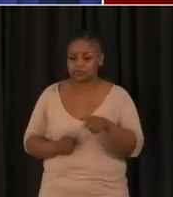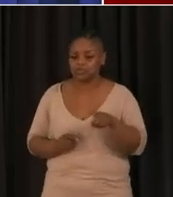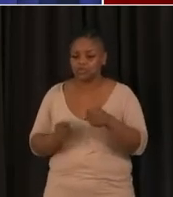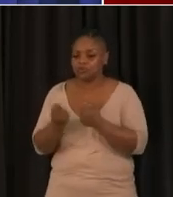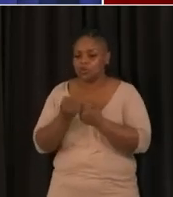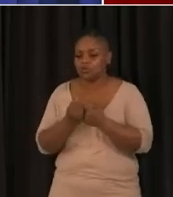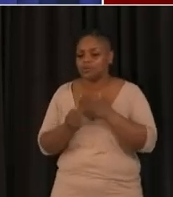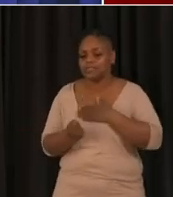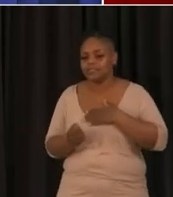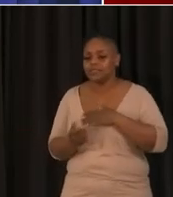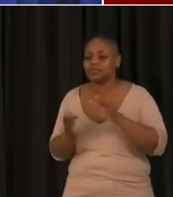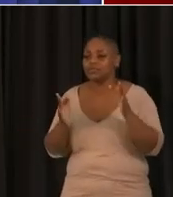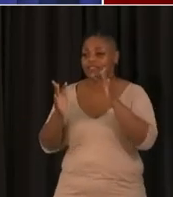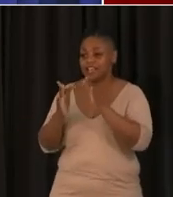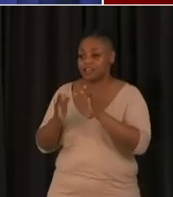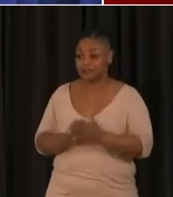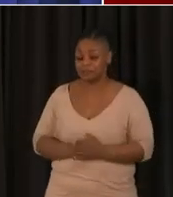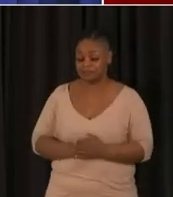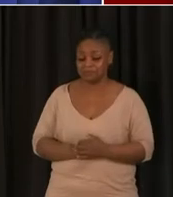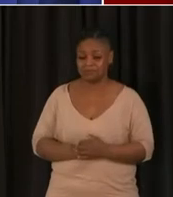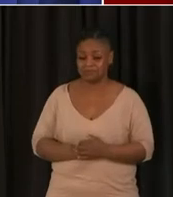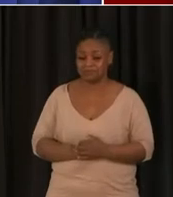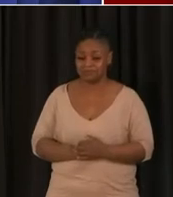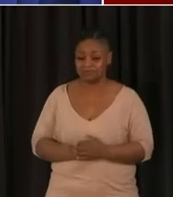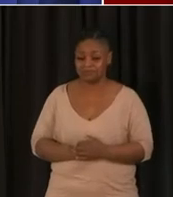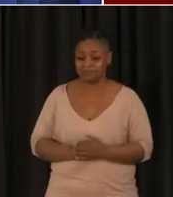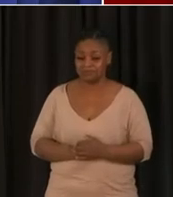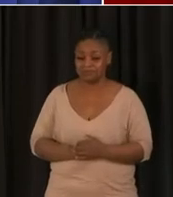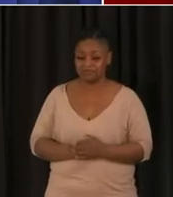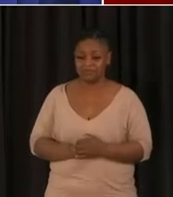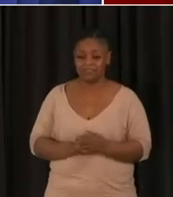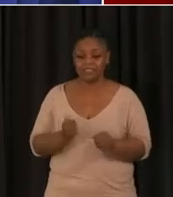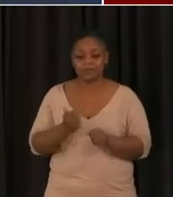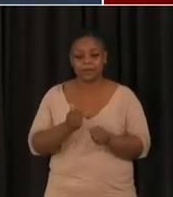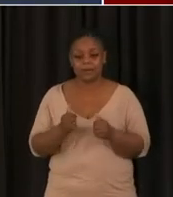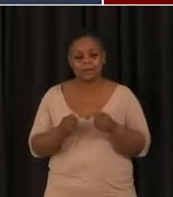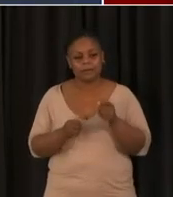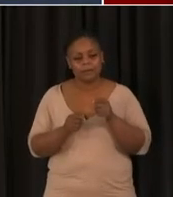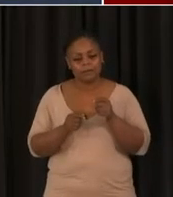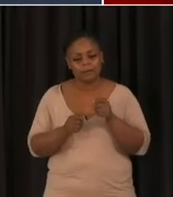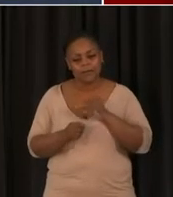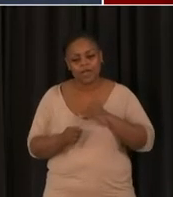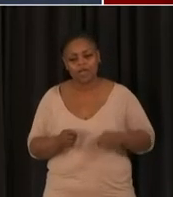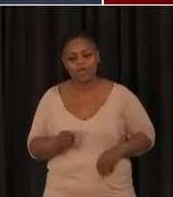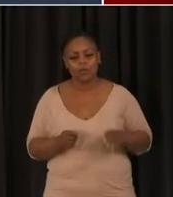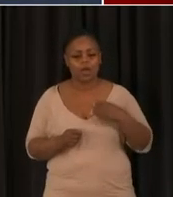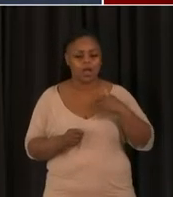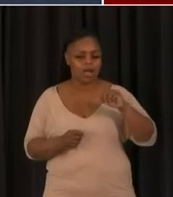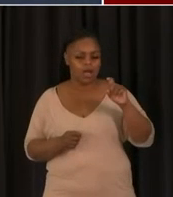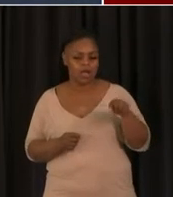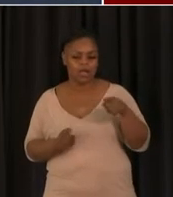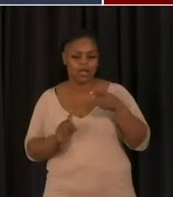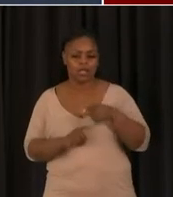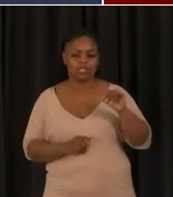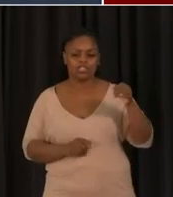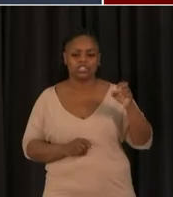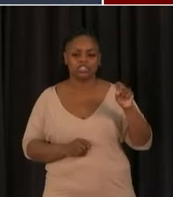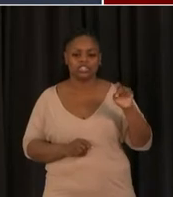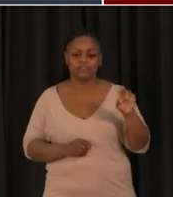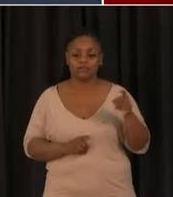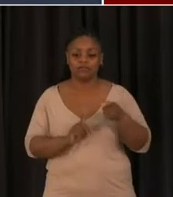prime credit score is important because credit scores are used to determine whether you can qualify for a loan. and how much you will have to pay for that loan if you do